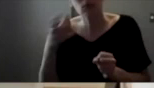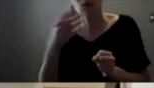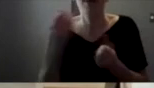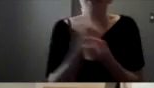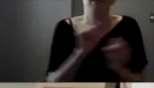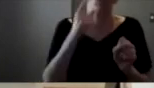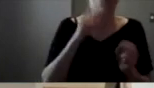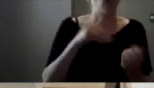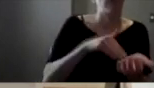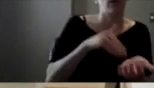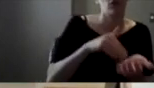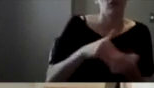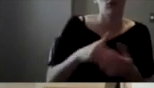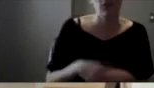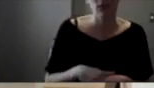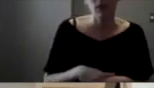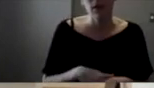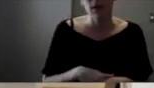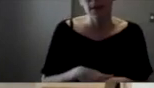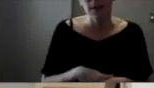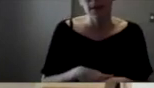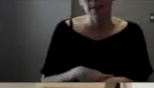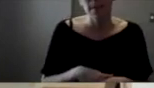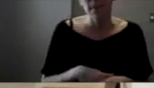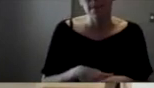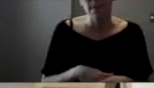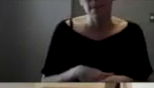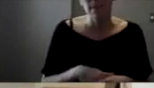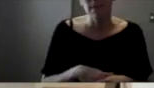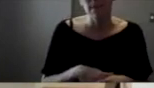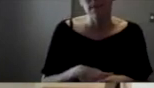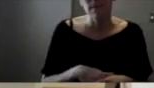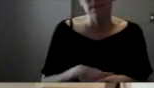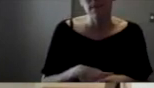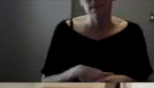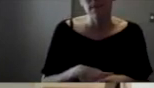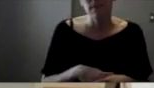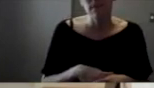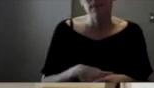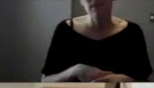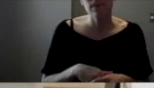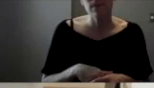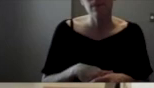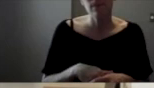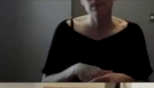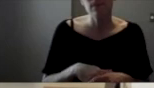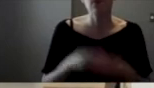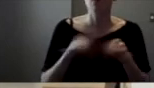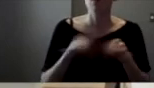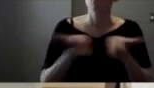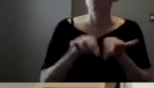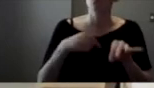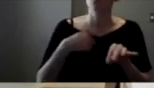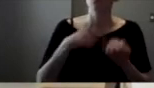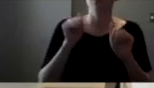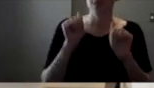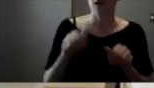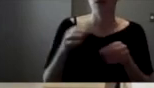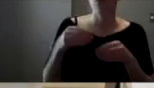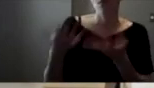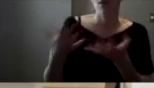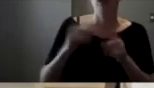a lot about is making sure that then there are opportunities for us to provide those methods across the board,